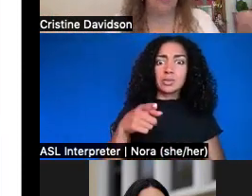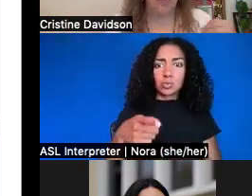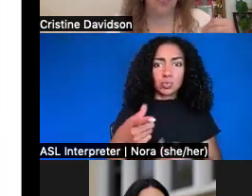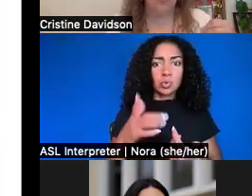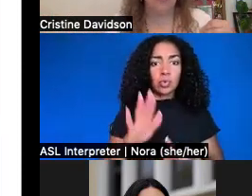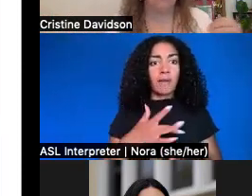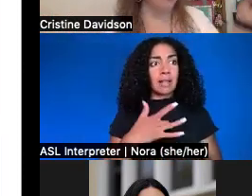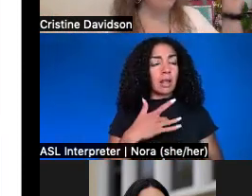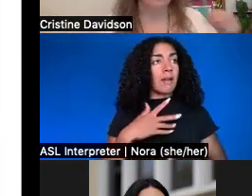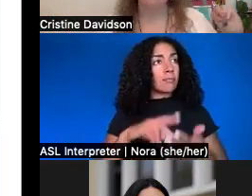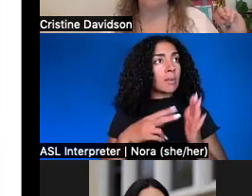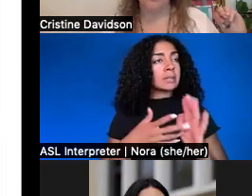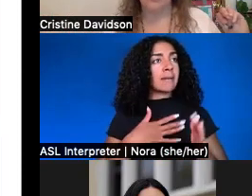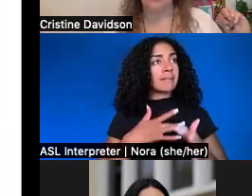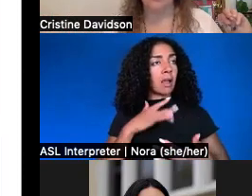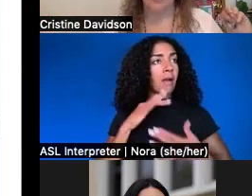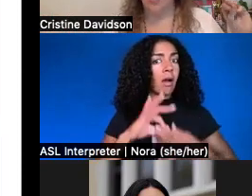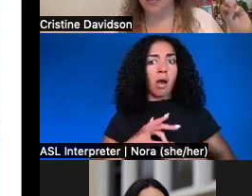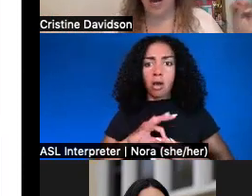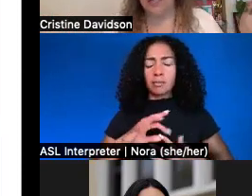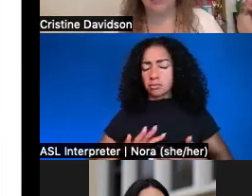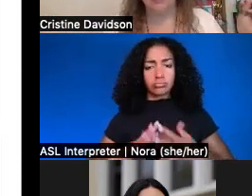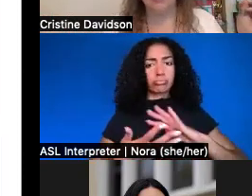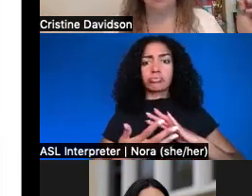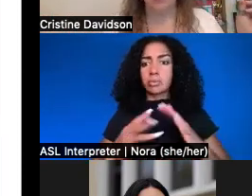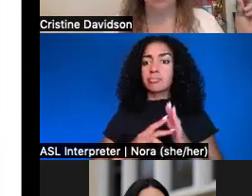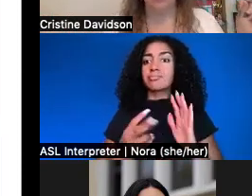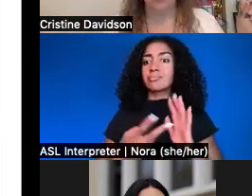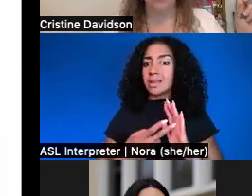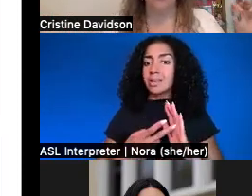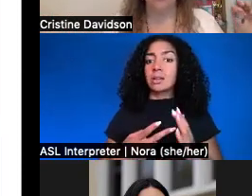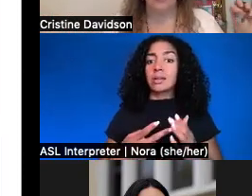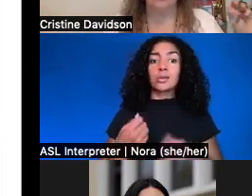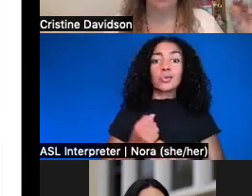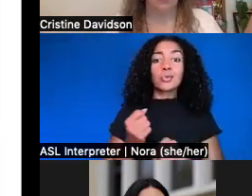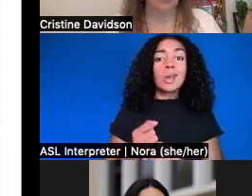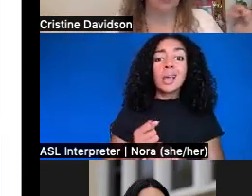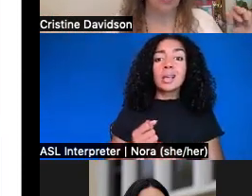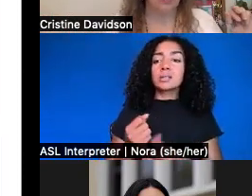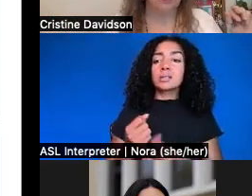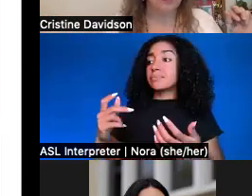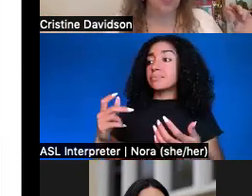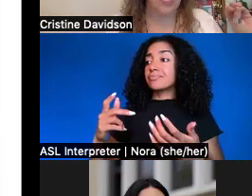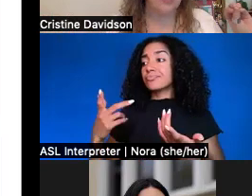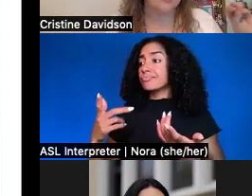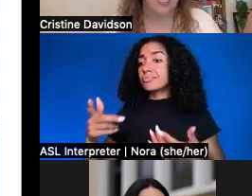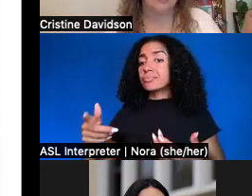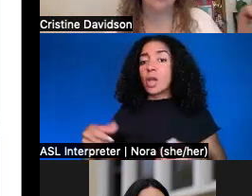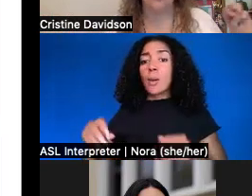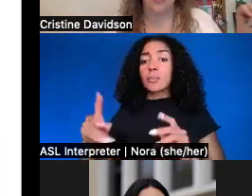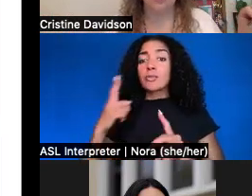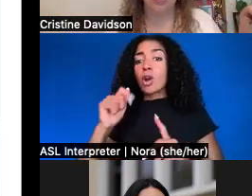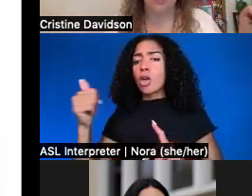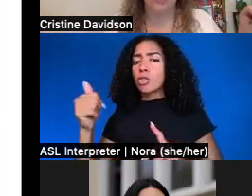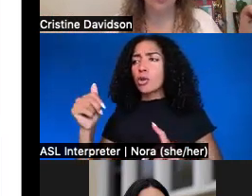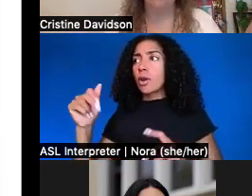can leave room for other influences, other ideas about who has power, who has